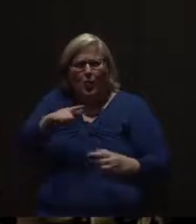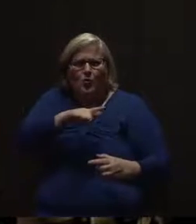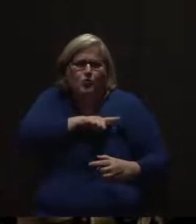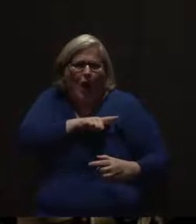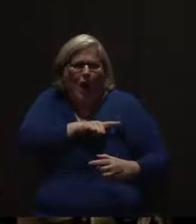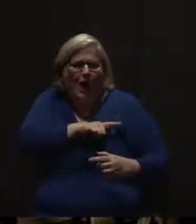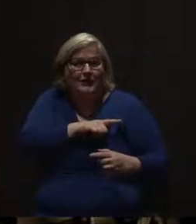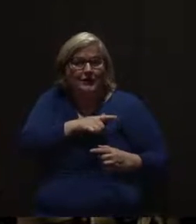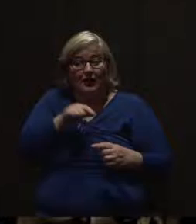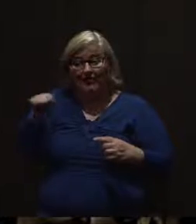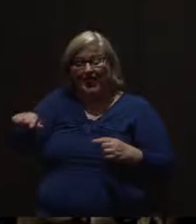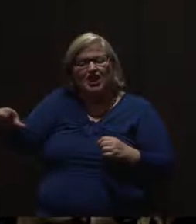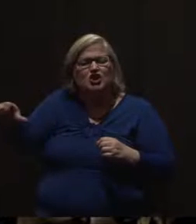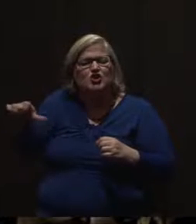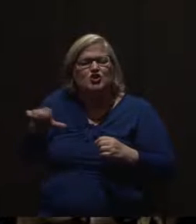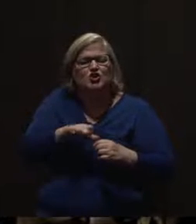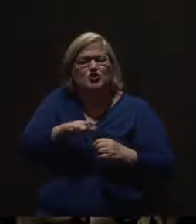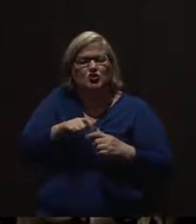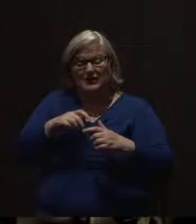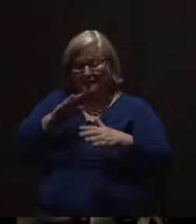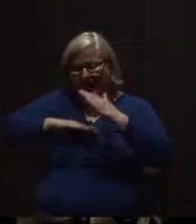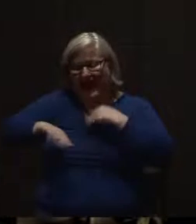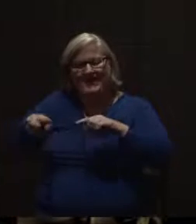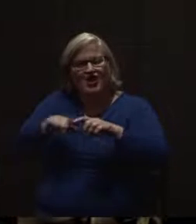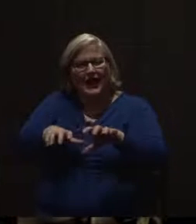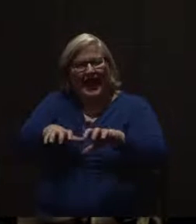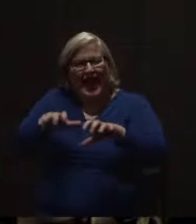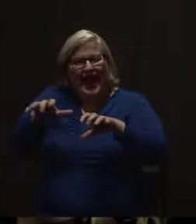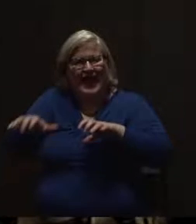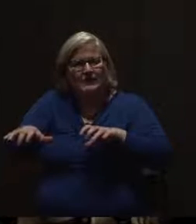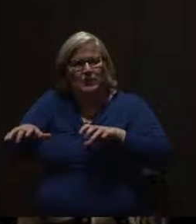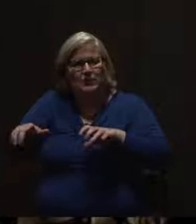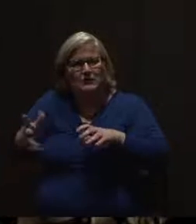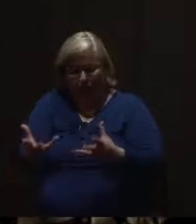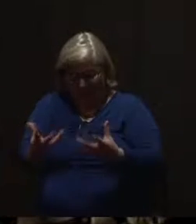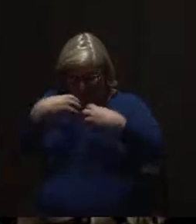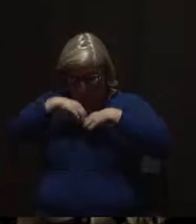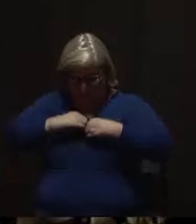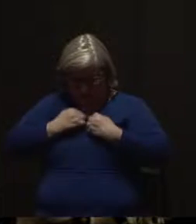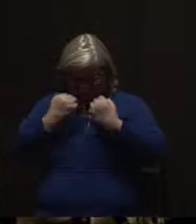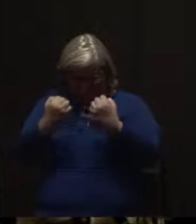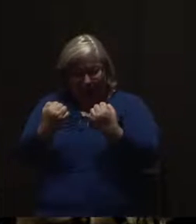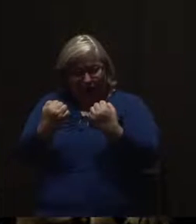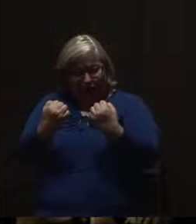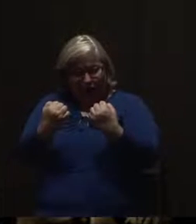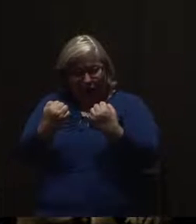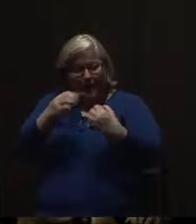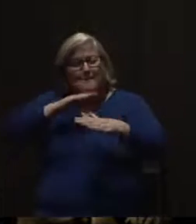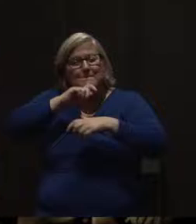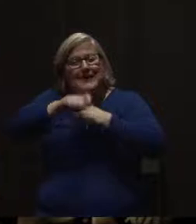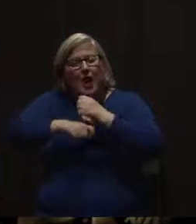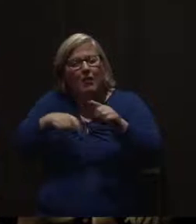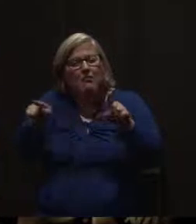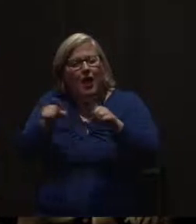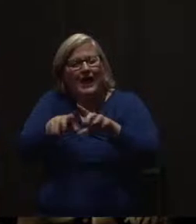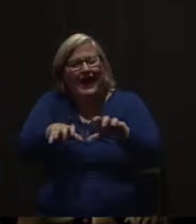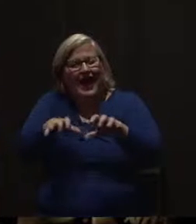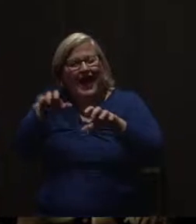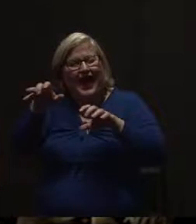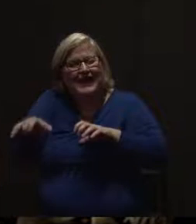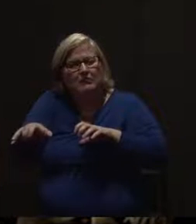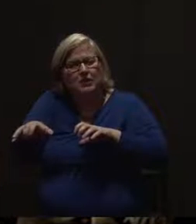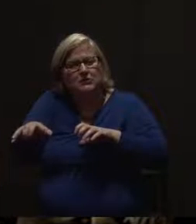consider themselves no better than animals. And few writers have better expressed